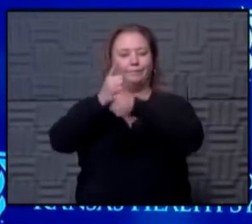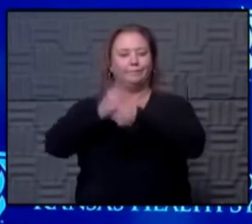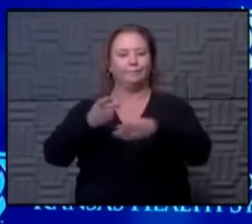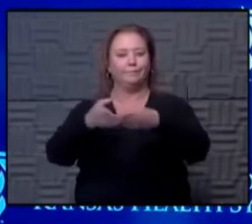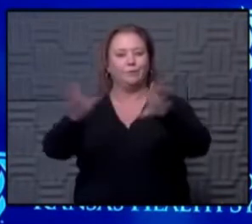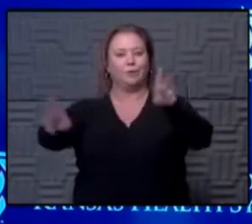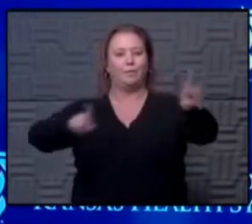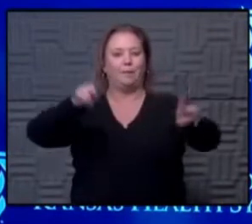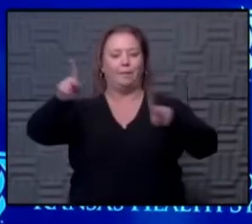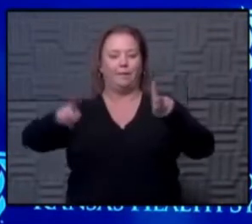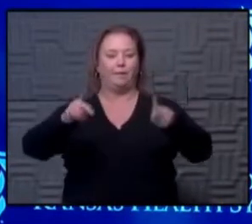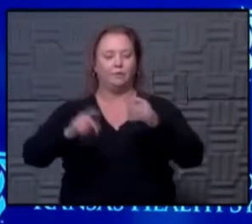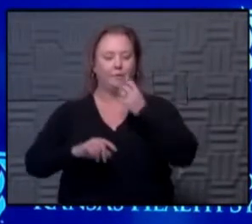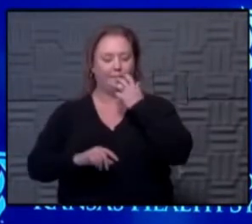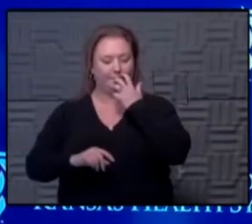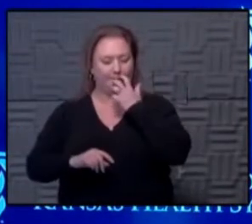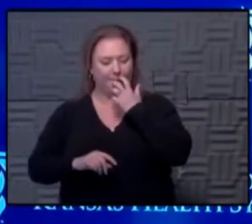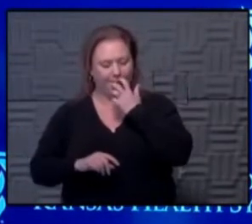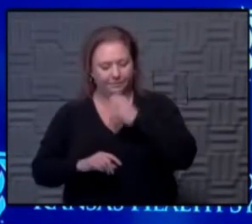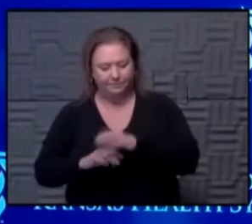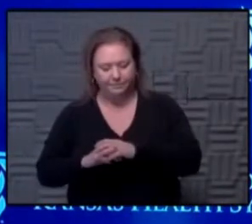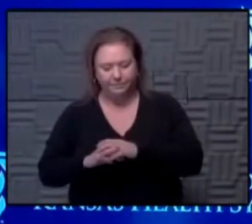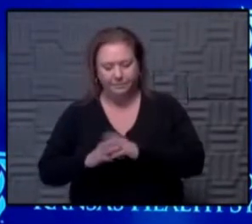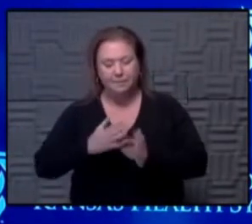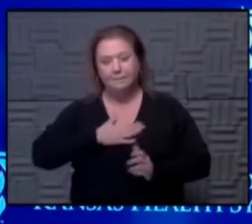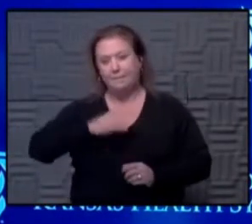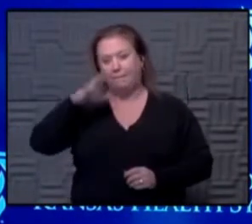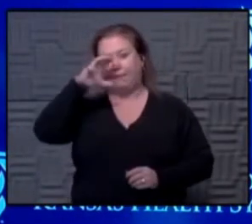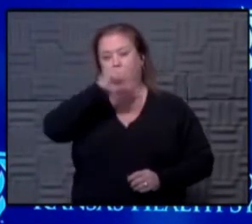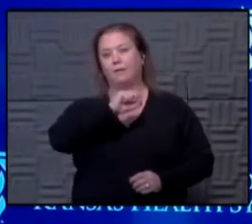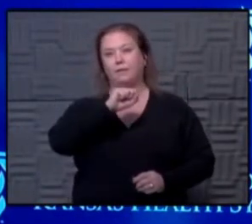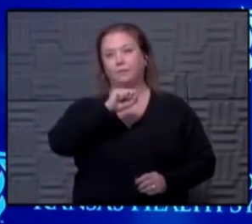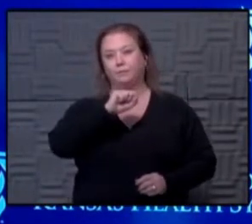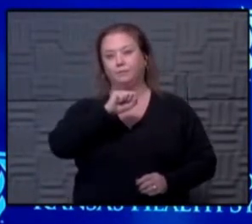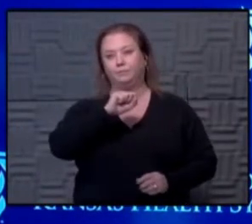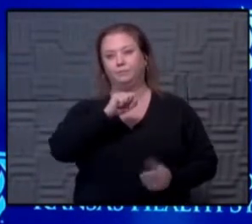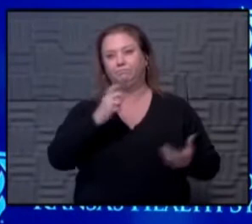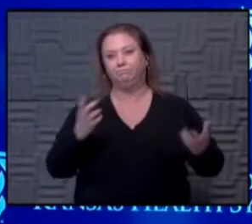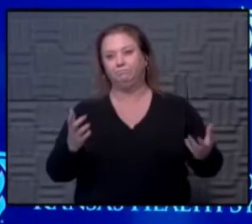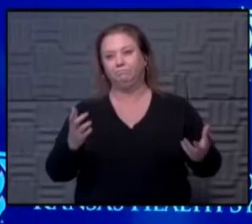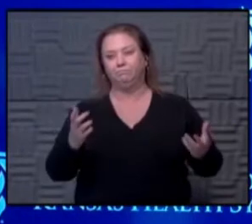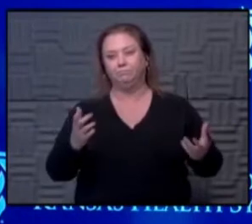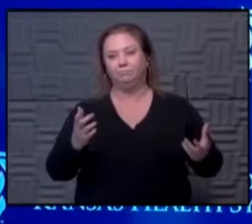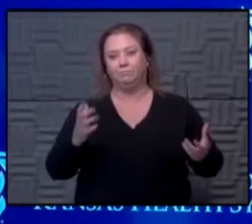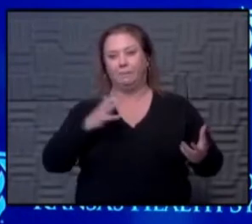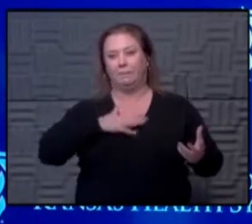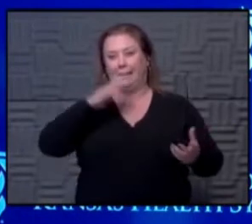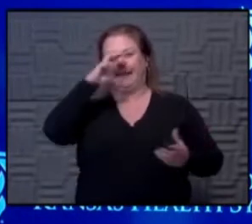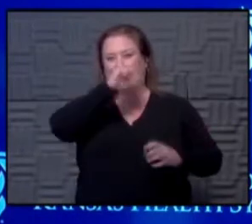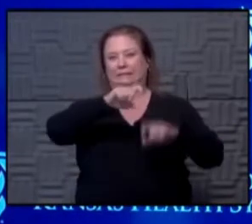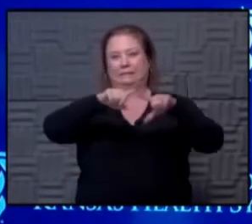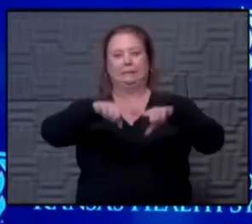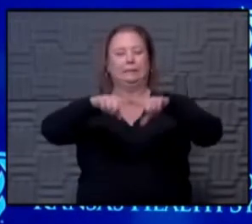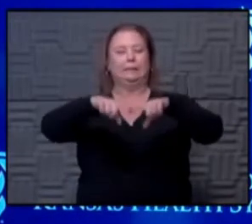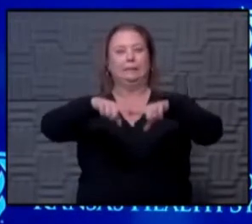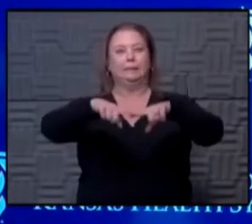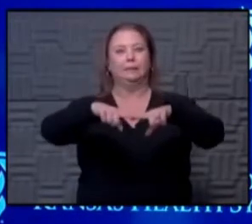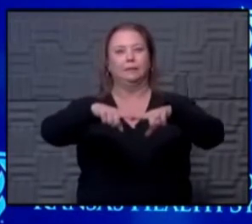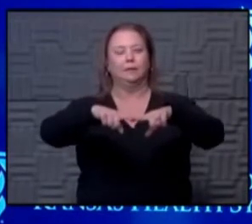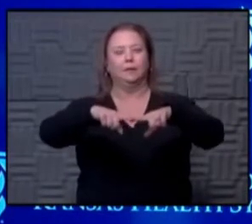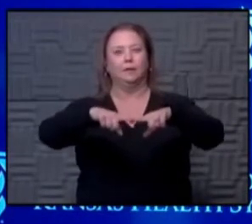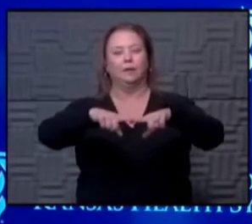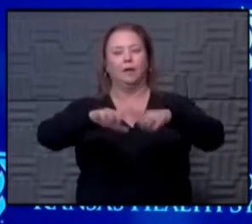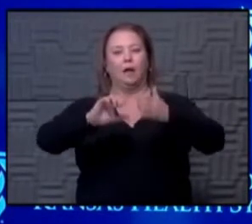reside in a long-term care facility. My guess is, and this is totally a guess because it's dependent on